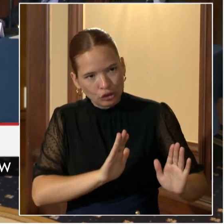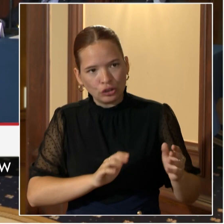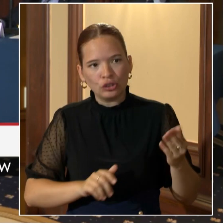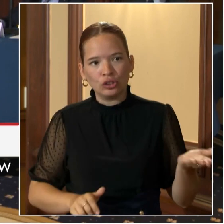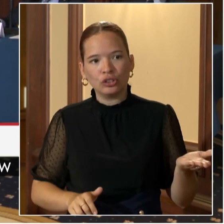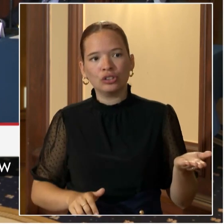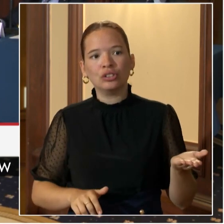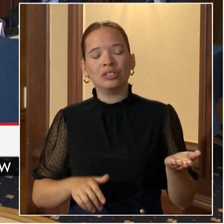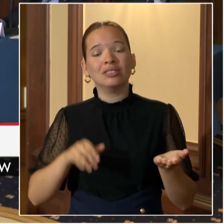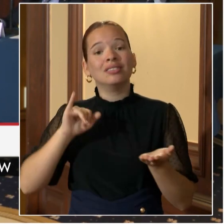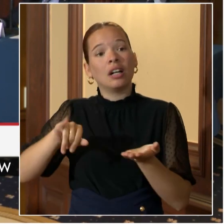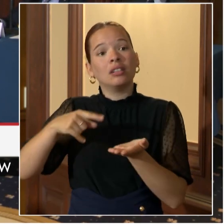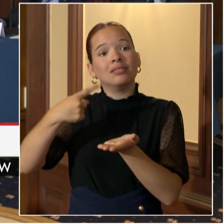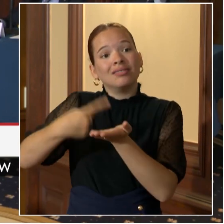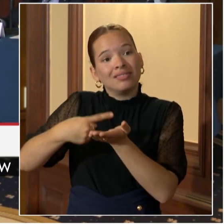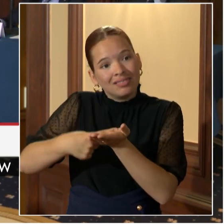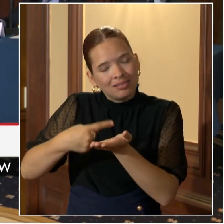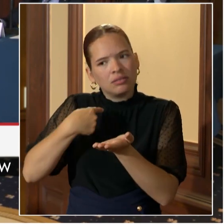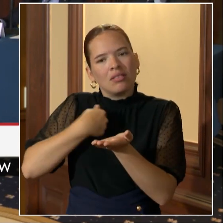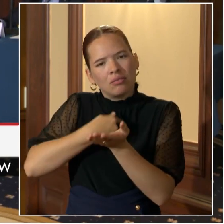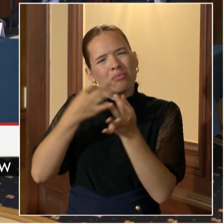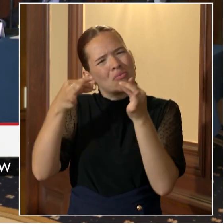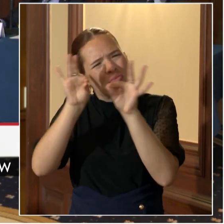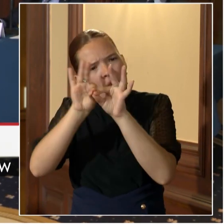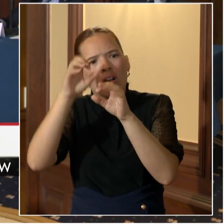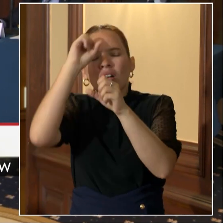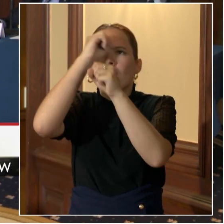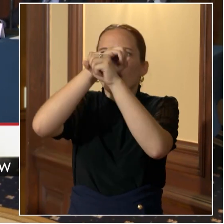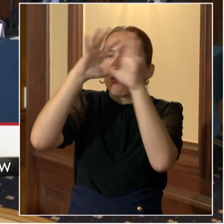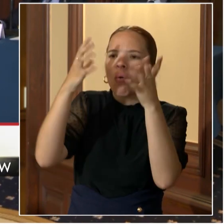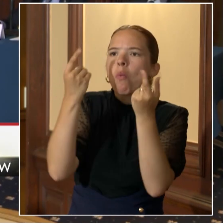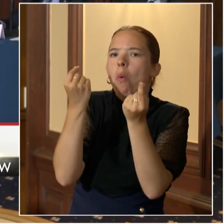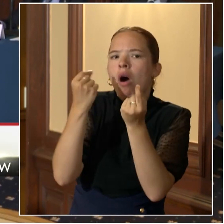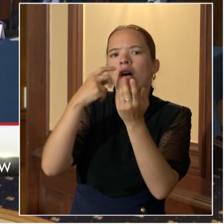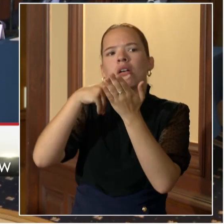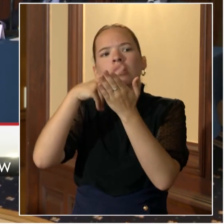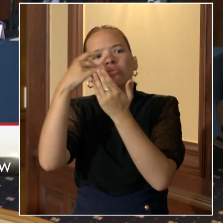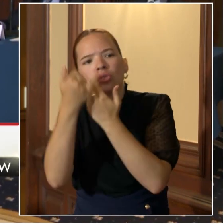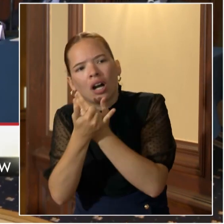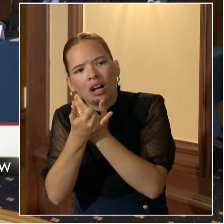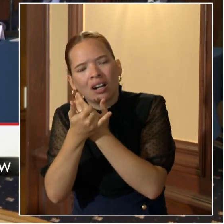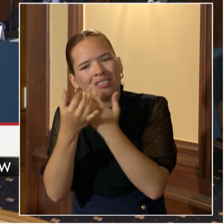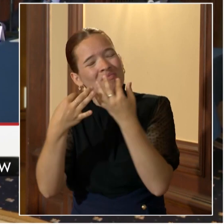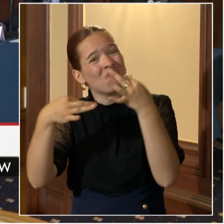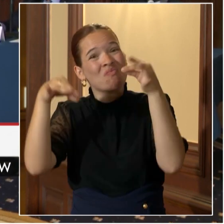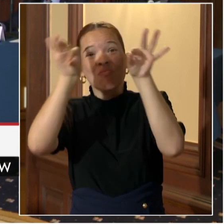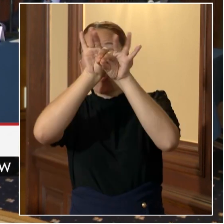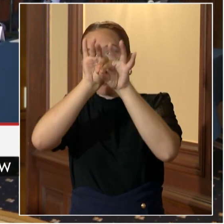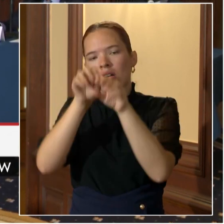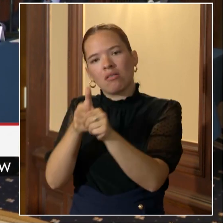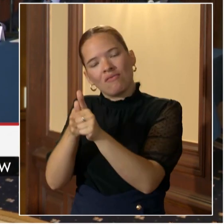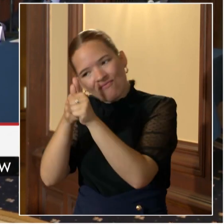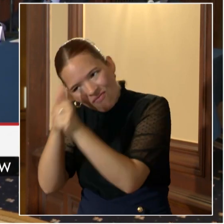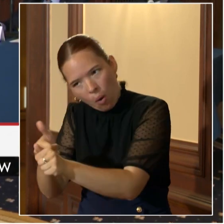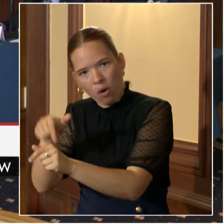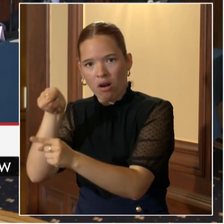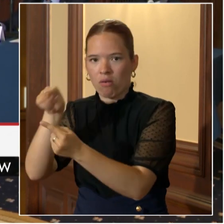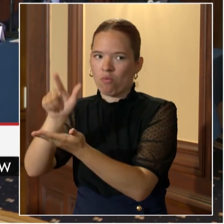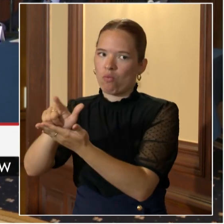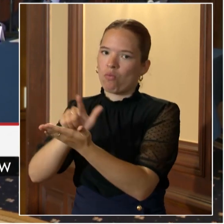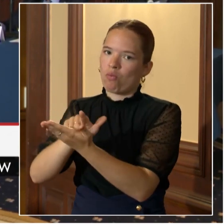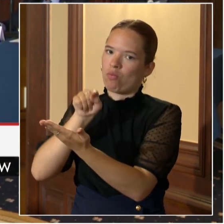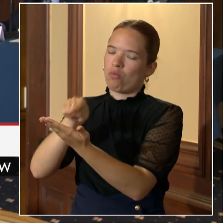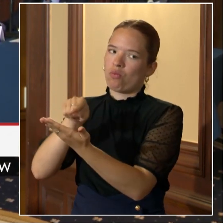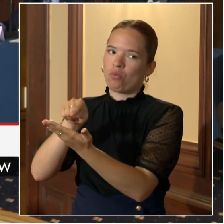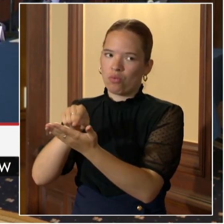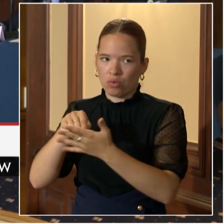are basically the way the law envisions us to work. And for almost a decade now, as we get